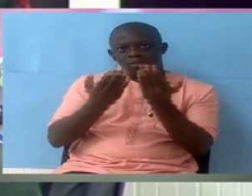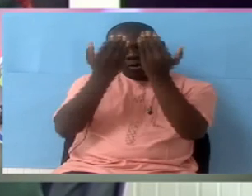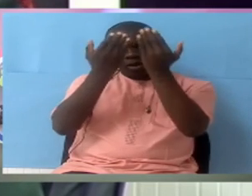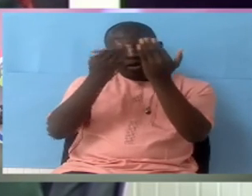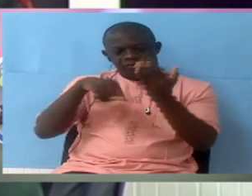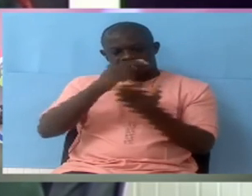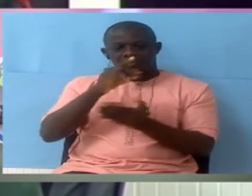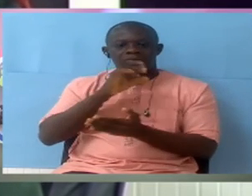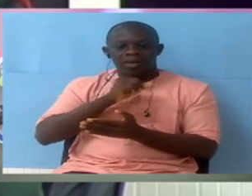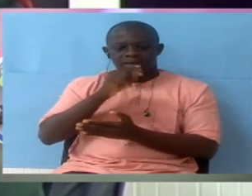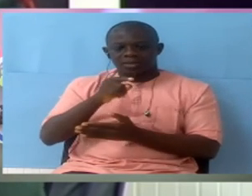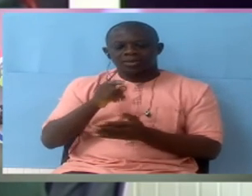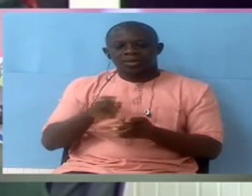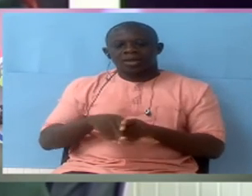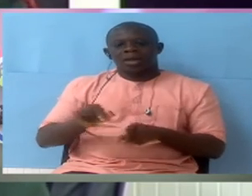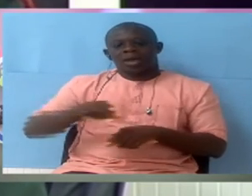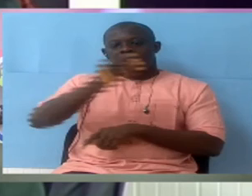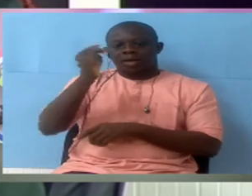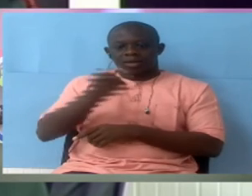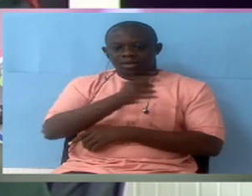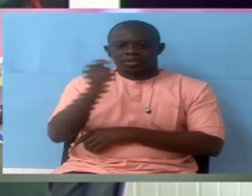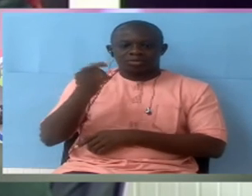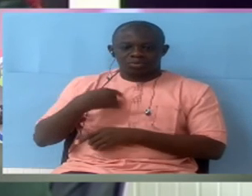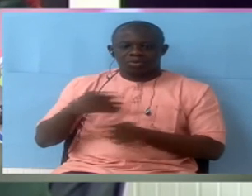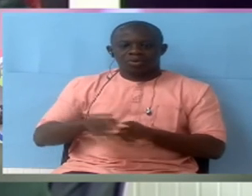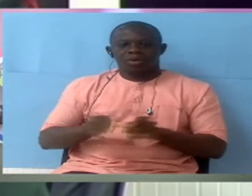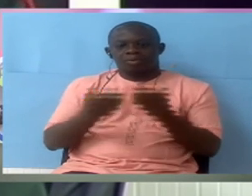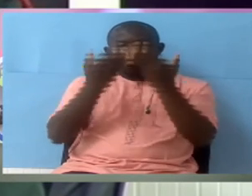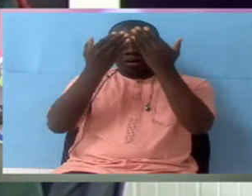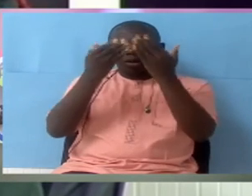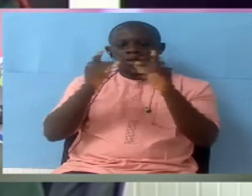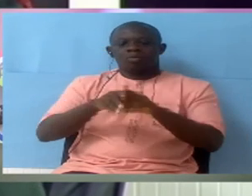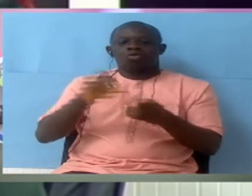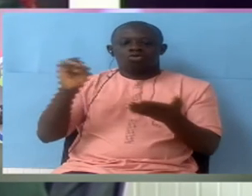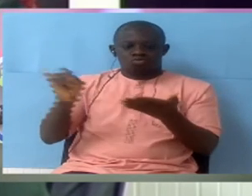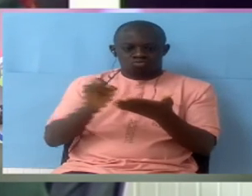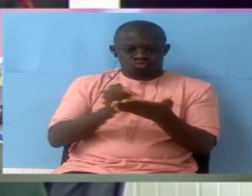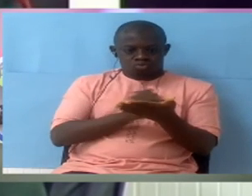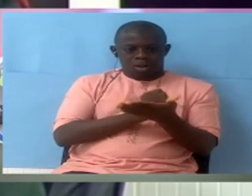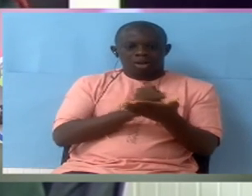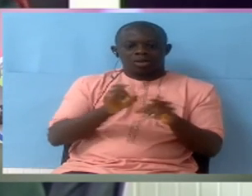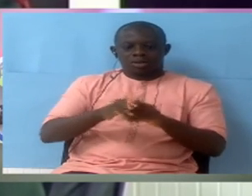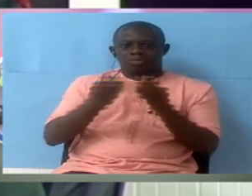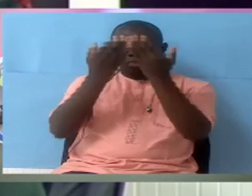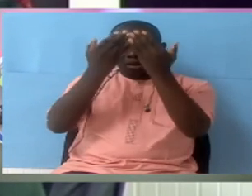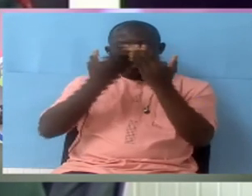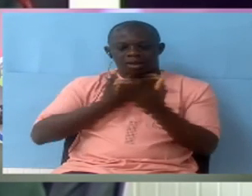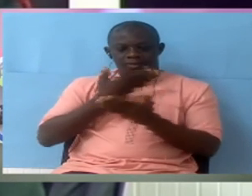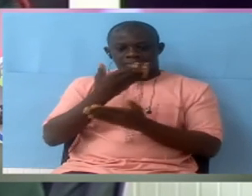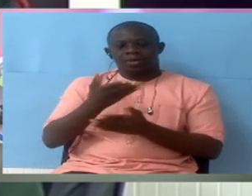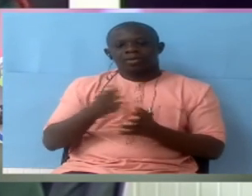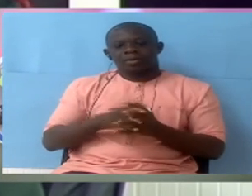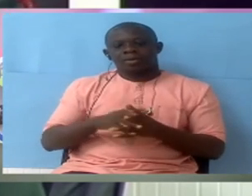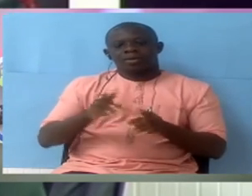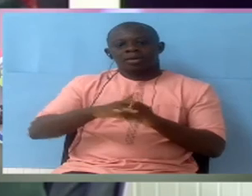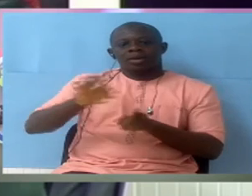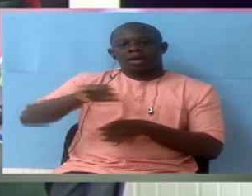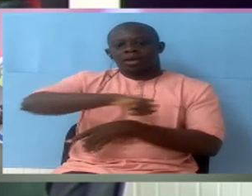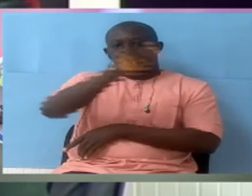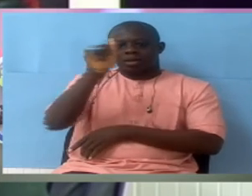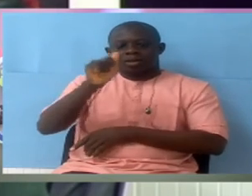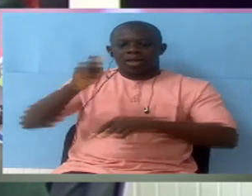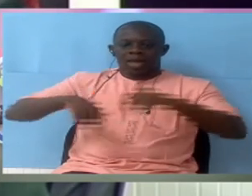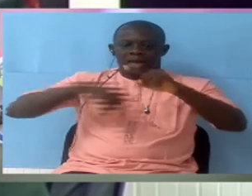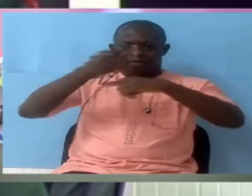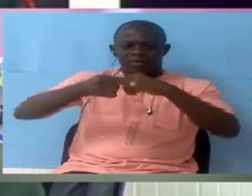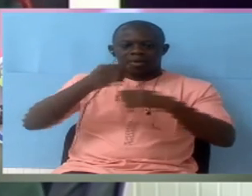ko. And then they pray kul huwa allahu adu. Ñu ñaan tari kul huwa allah ahad. And then after